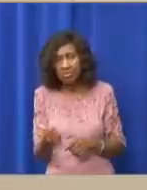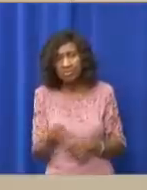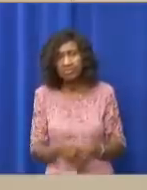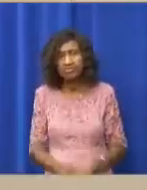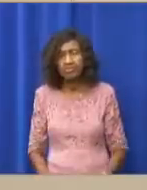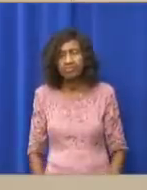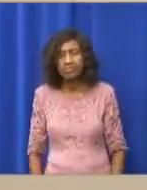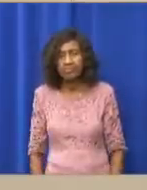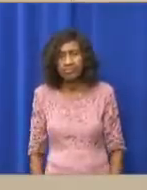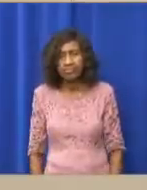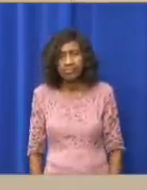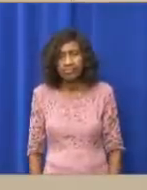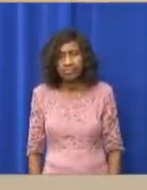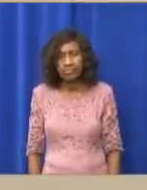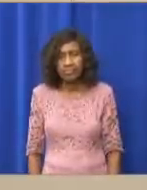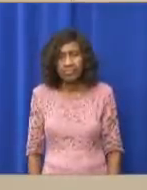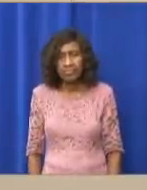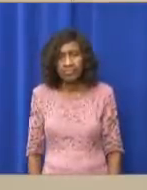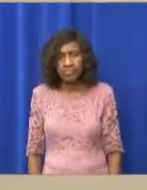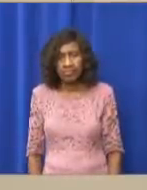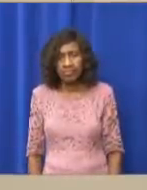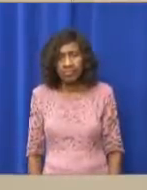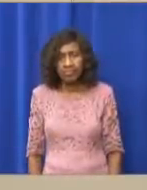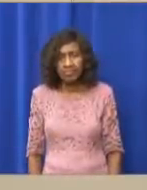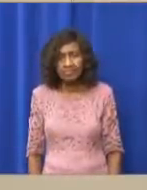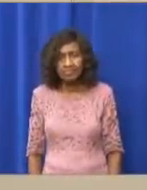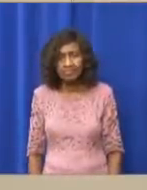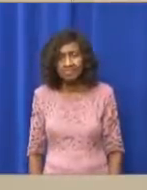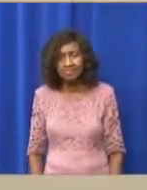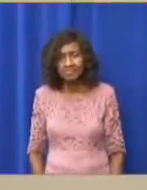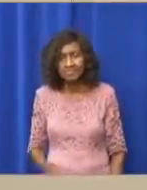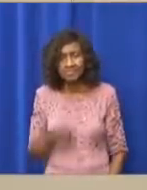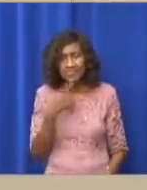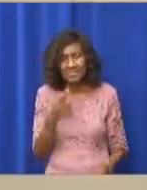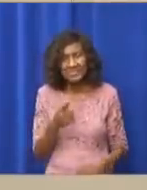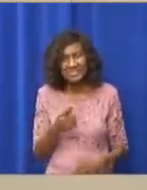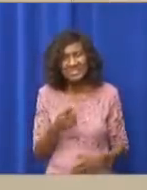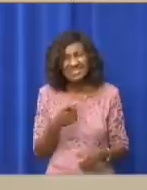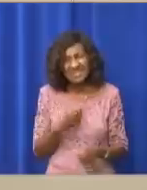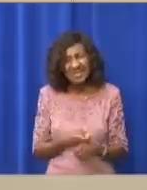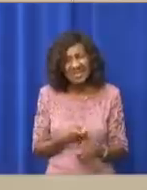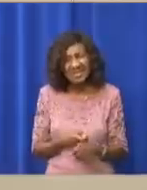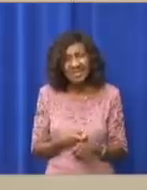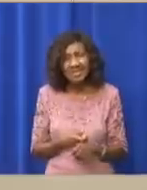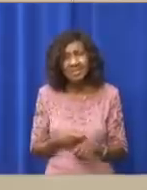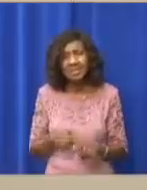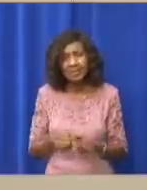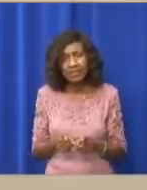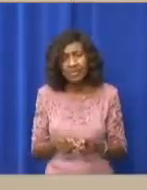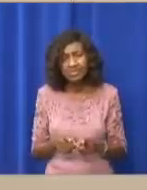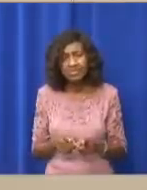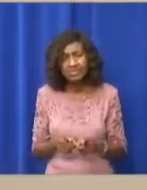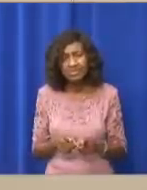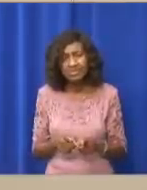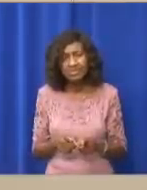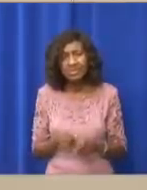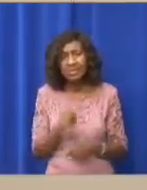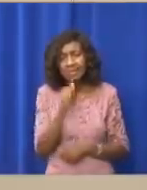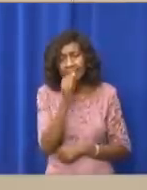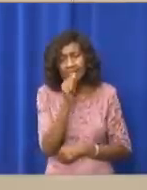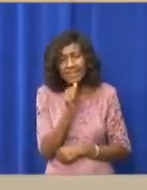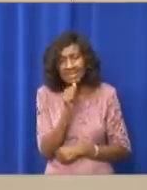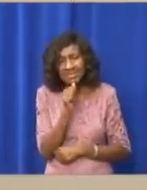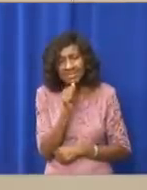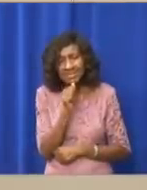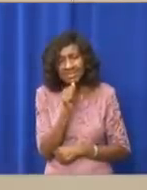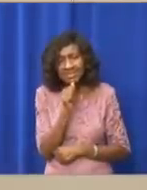given time. So this is all very awkward, we understand. But again, I pray patience